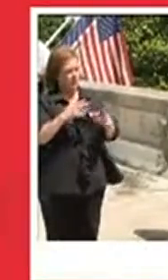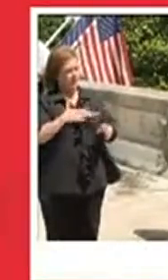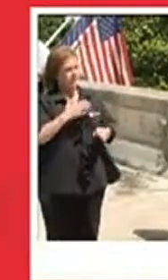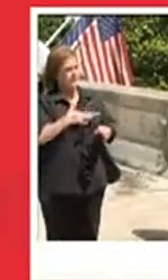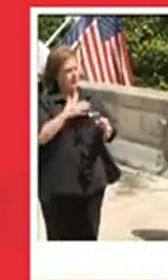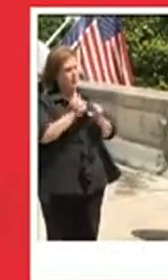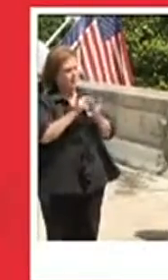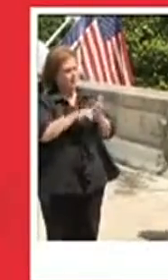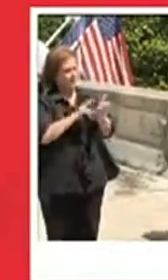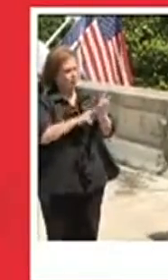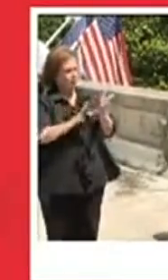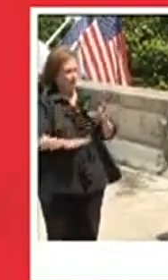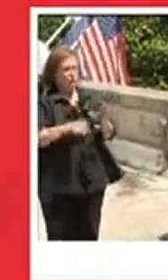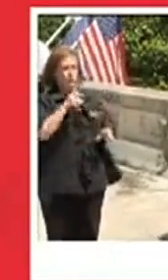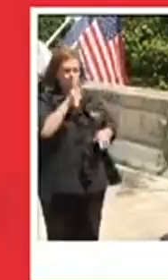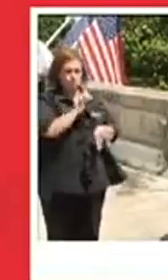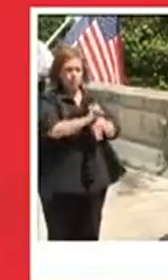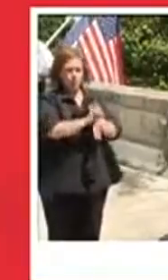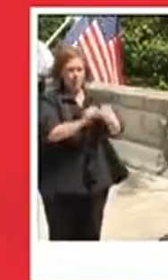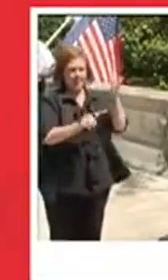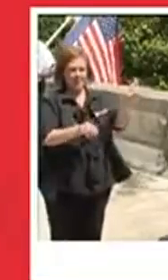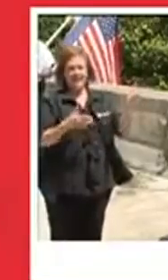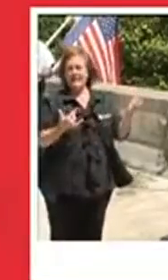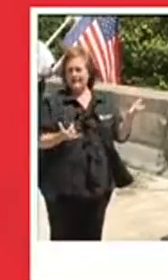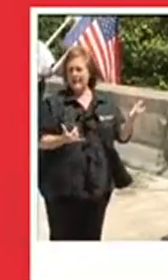been on the job. Any other